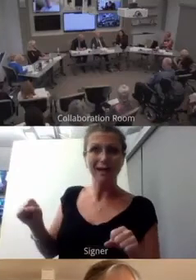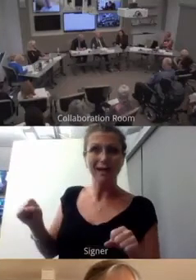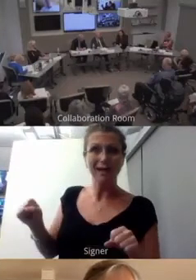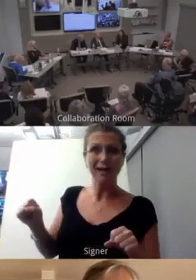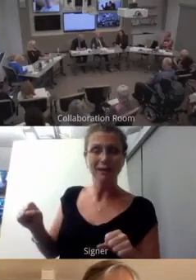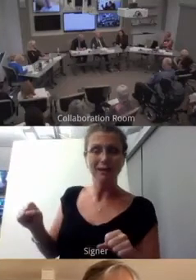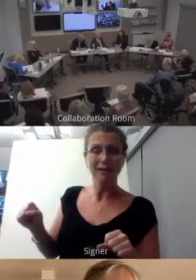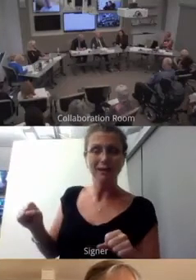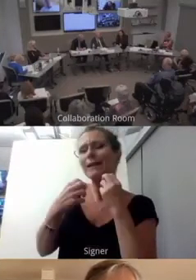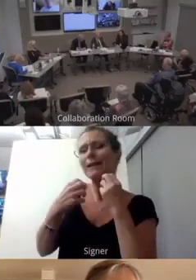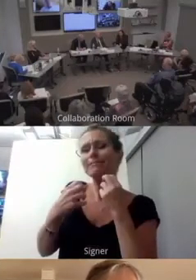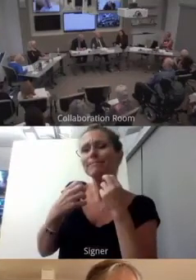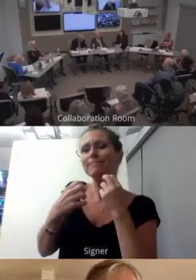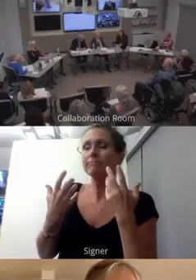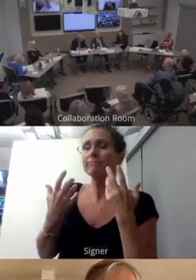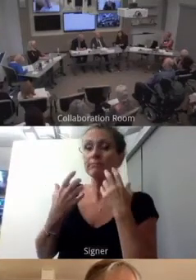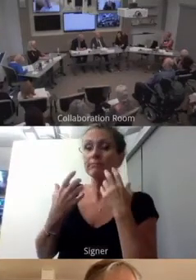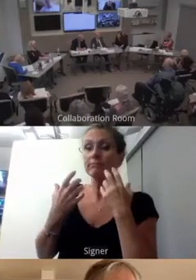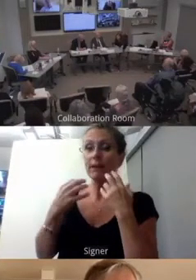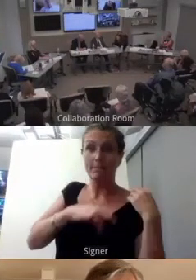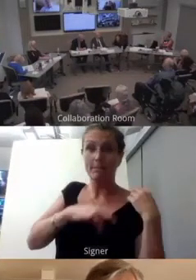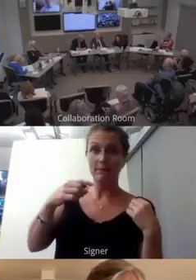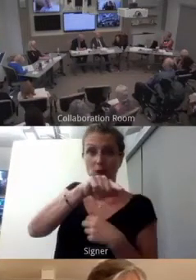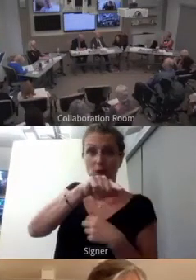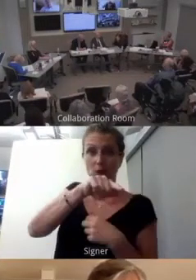as a public office? I think